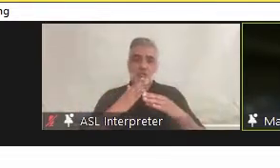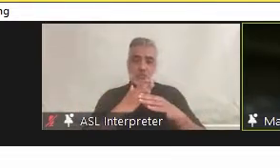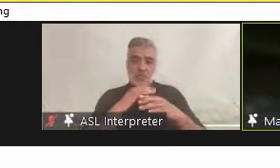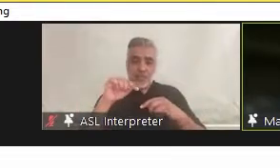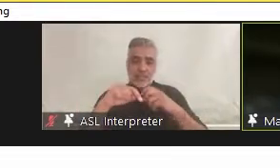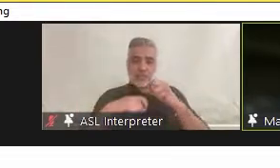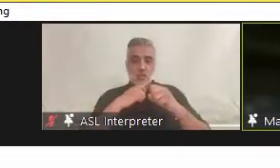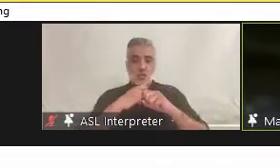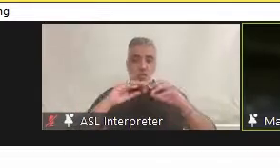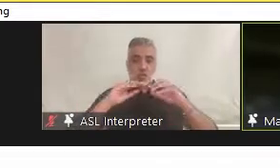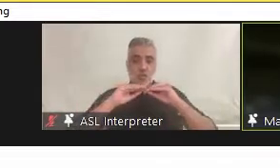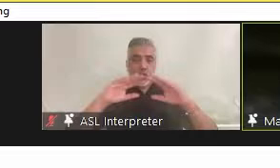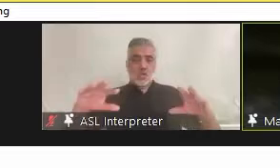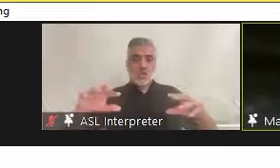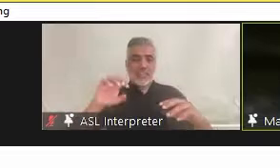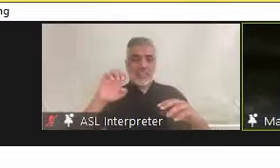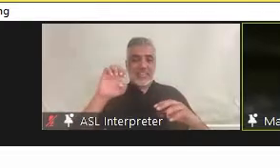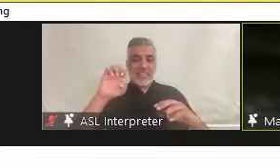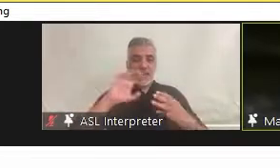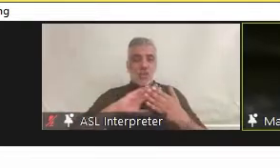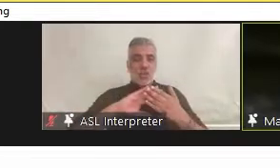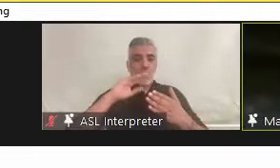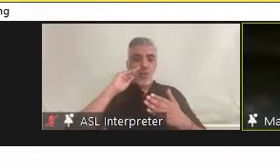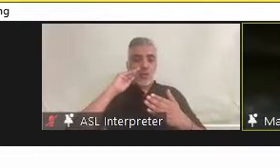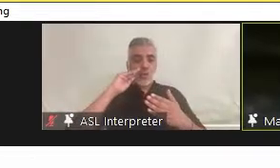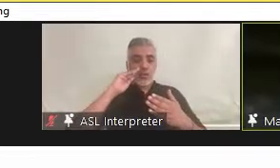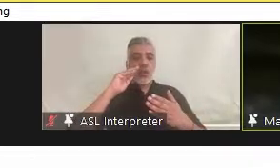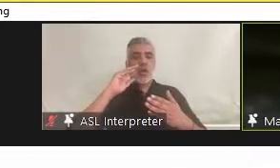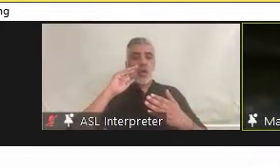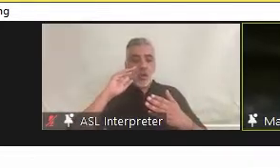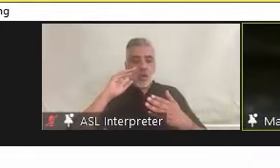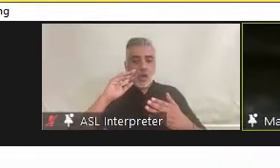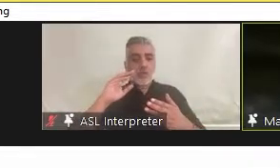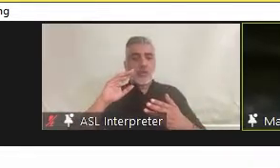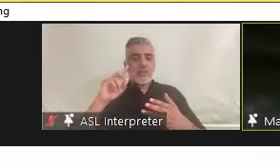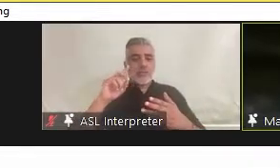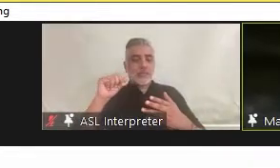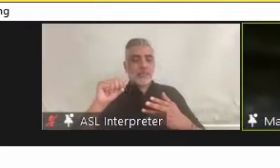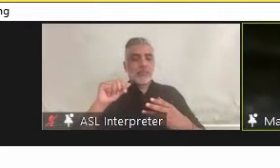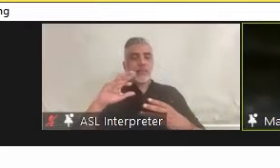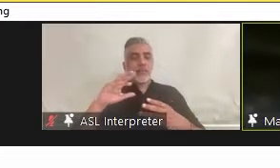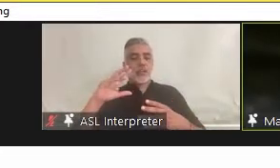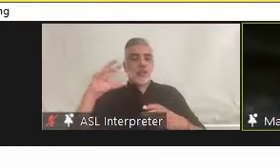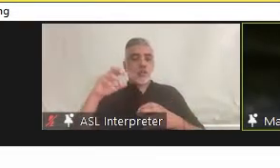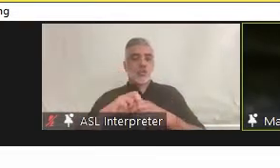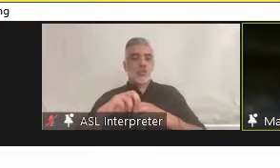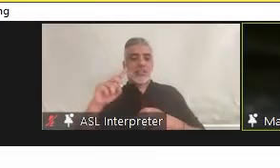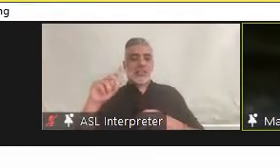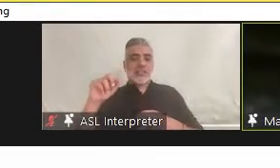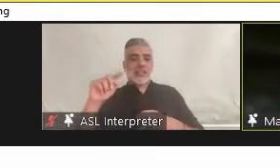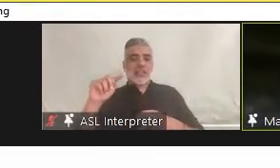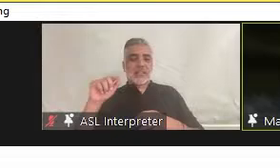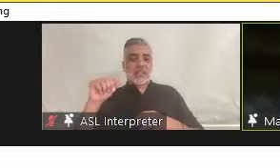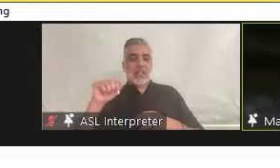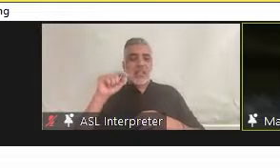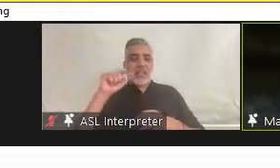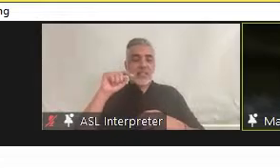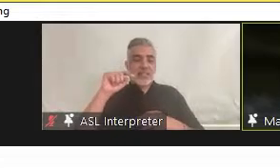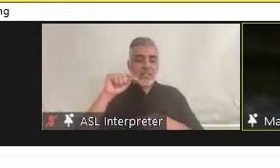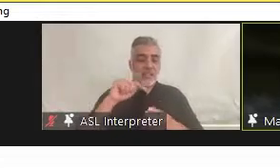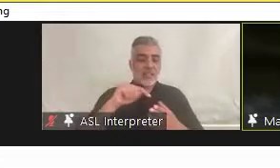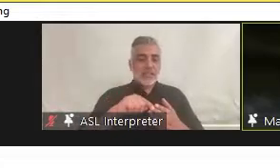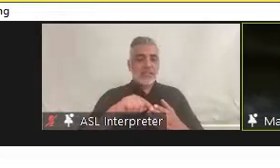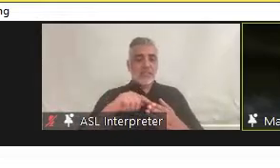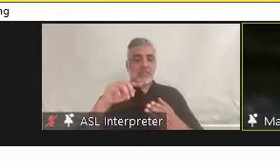we launched an e-learning course on disability inclusive data. This course is available both